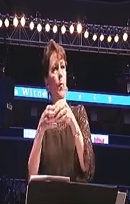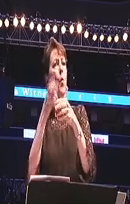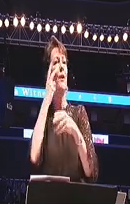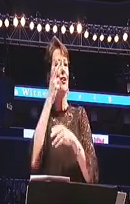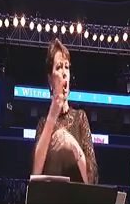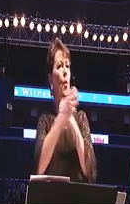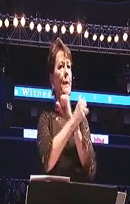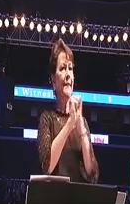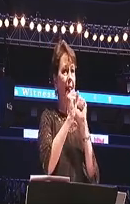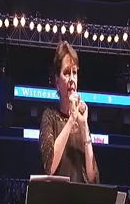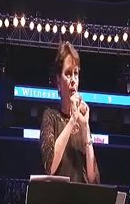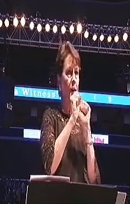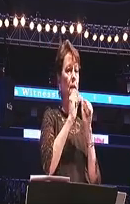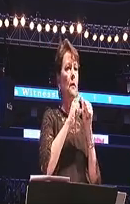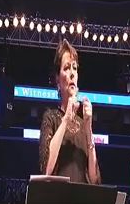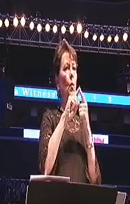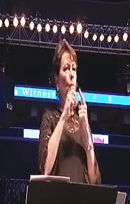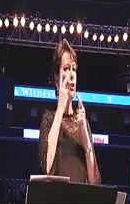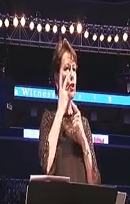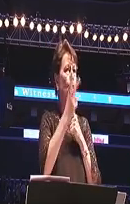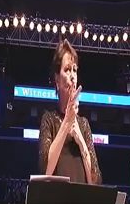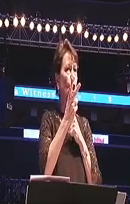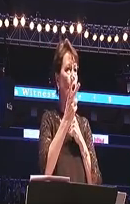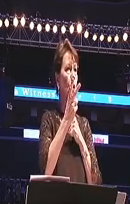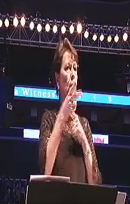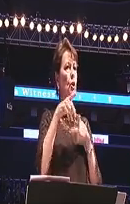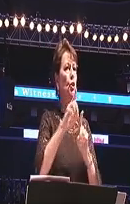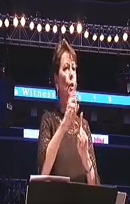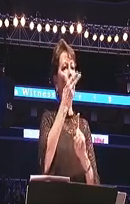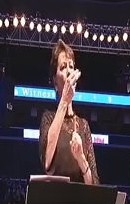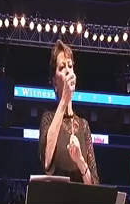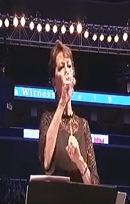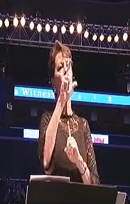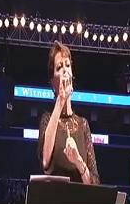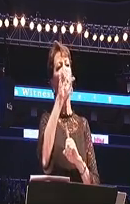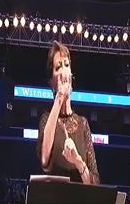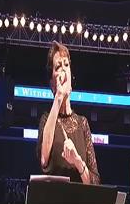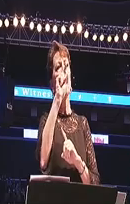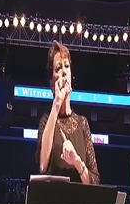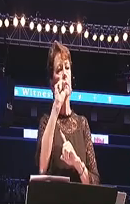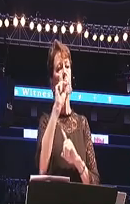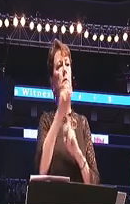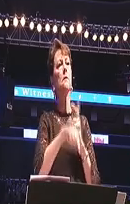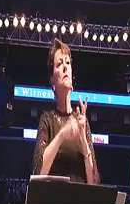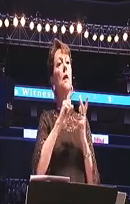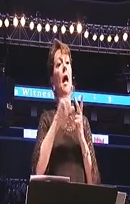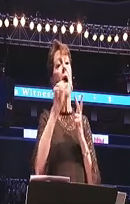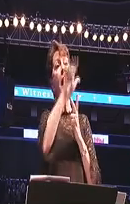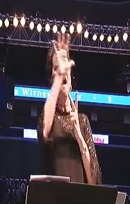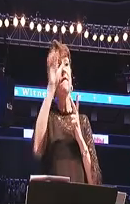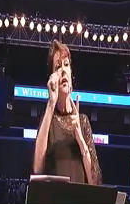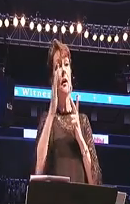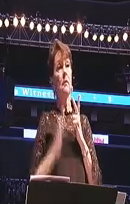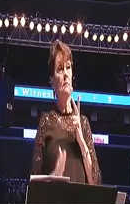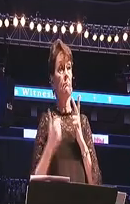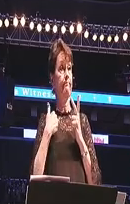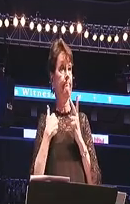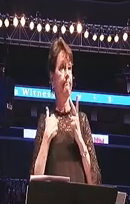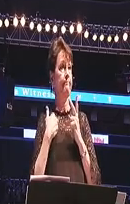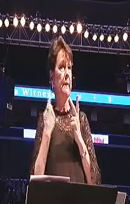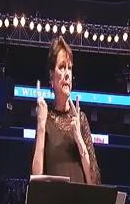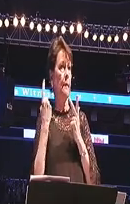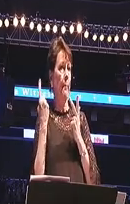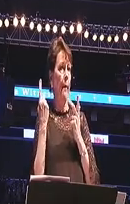We have seen it happen before during the Holocaust. As an African, it's actually something very close to my